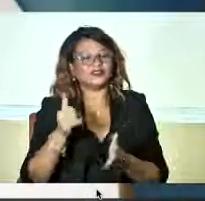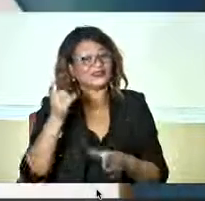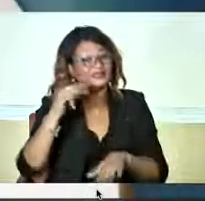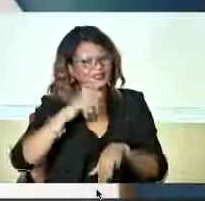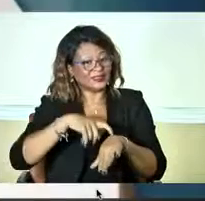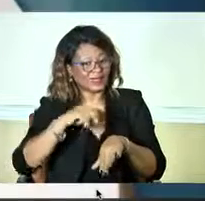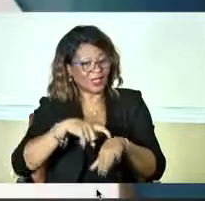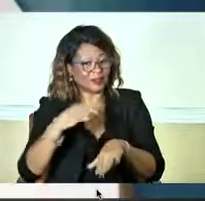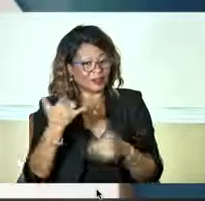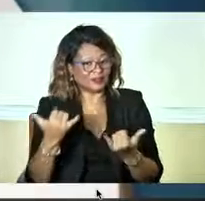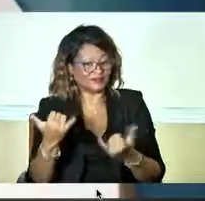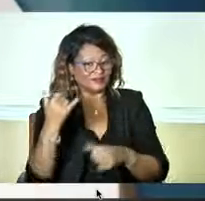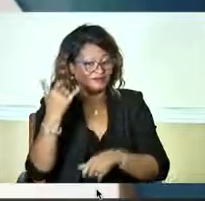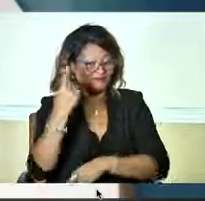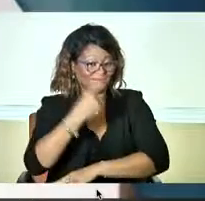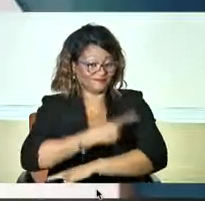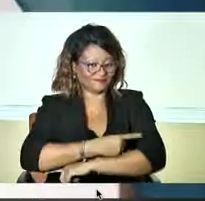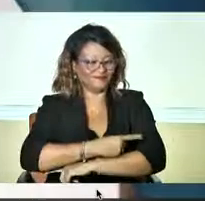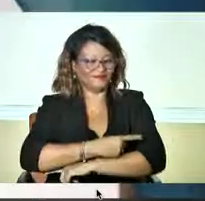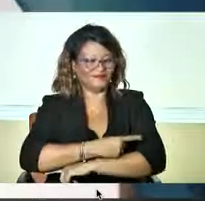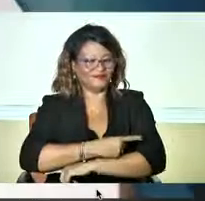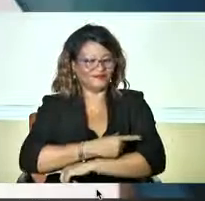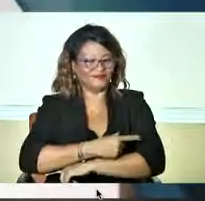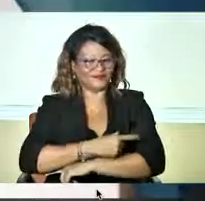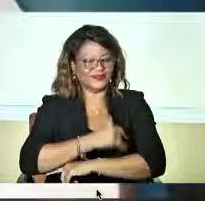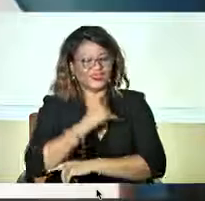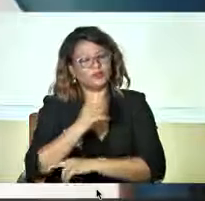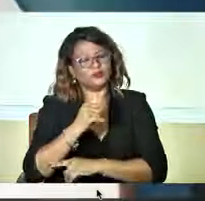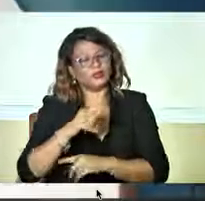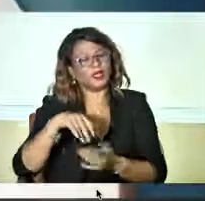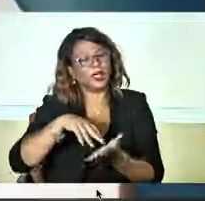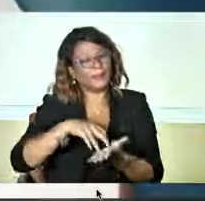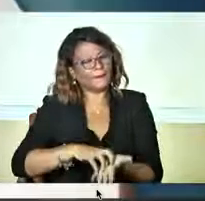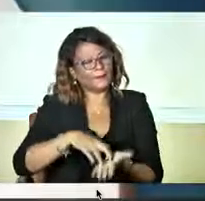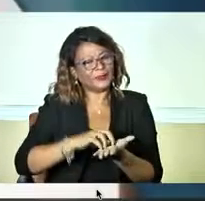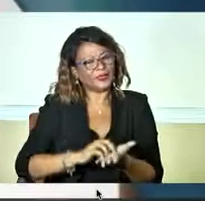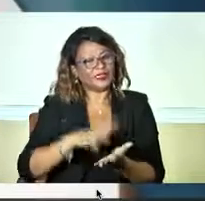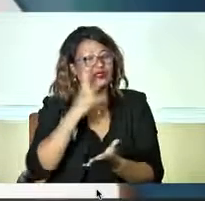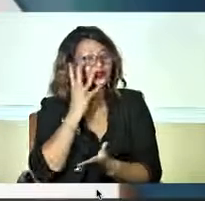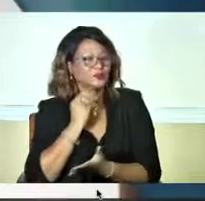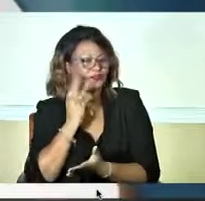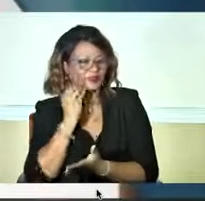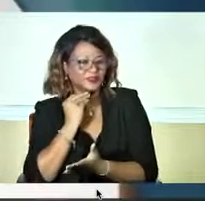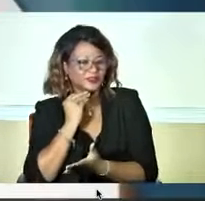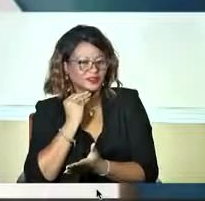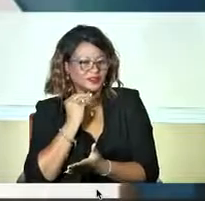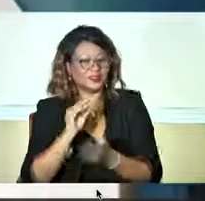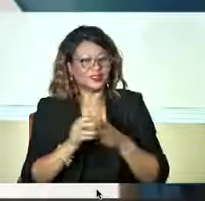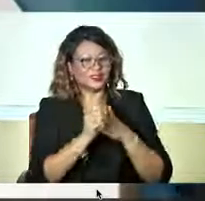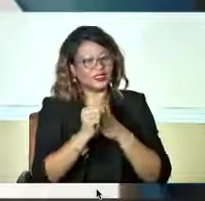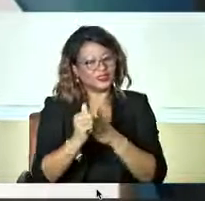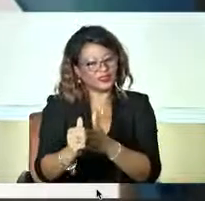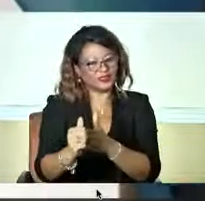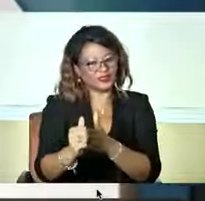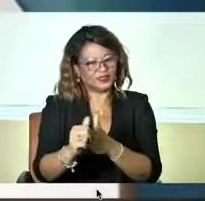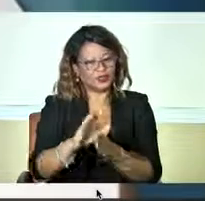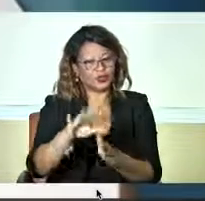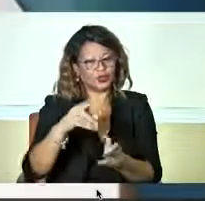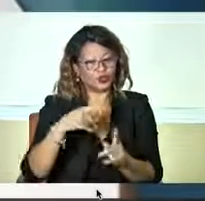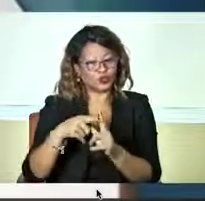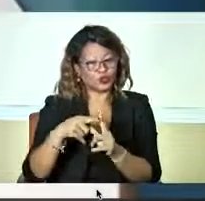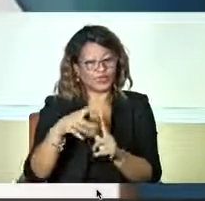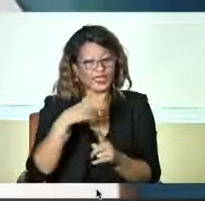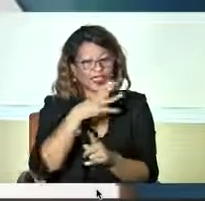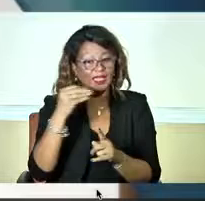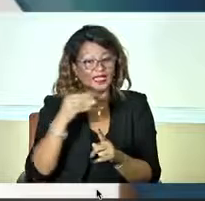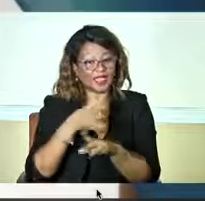time as this. It has been a humbling experience to lead during and